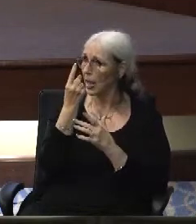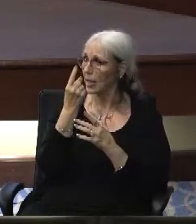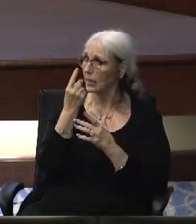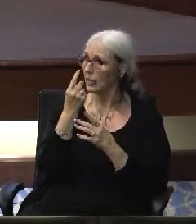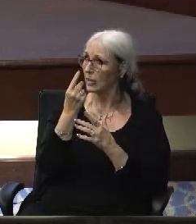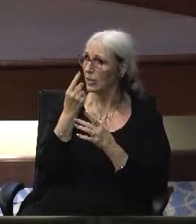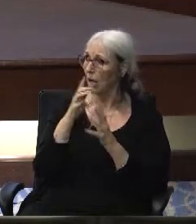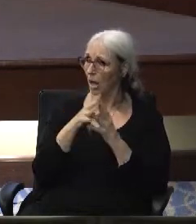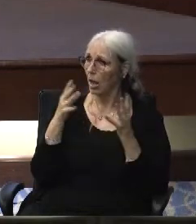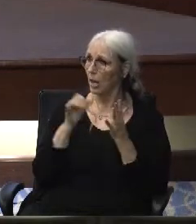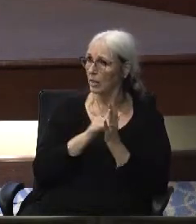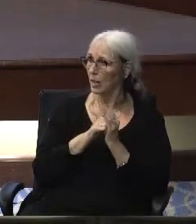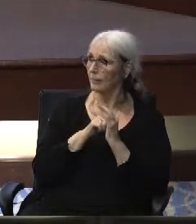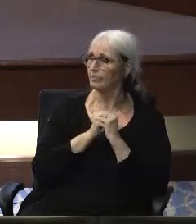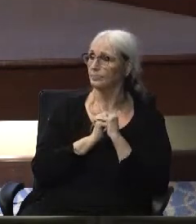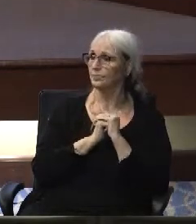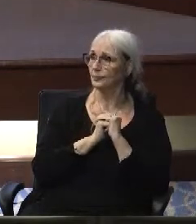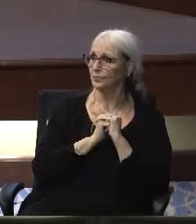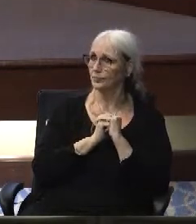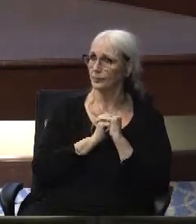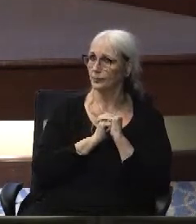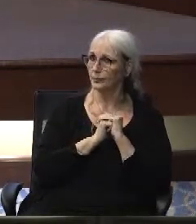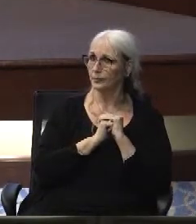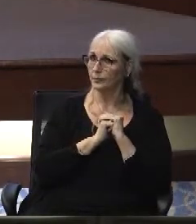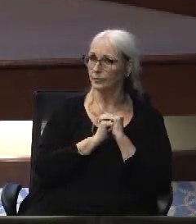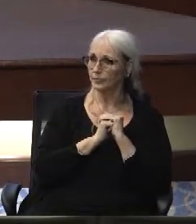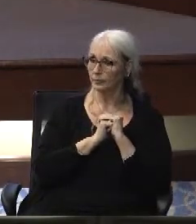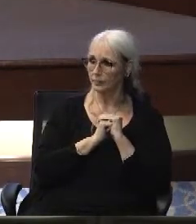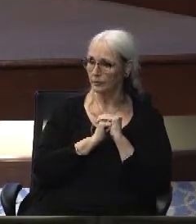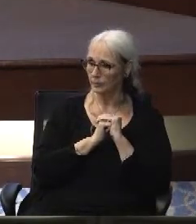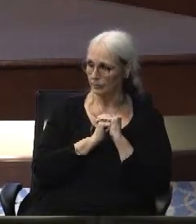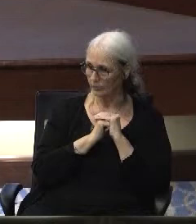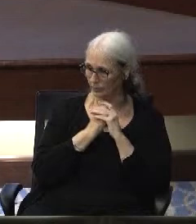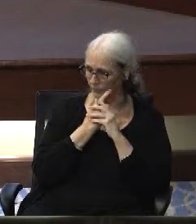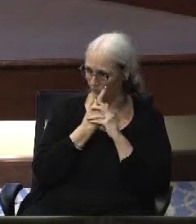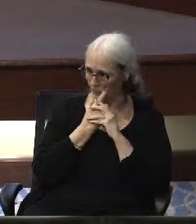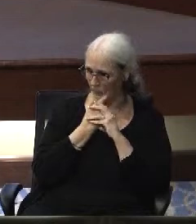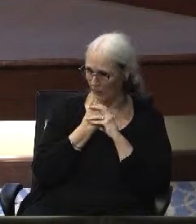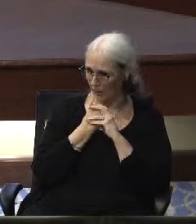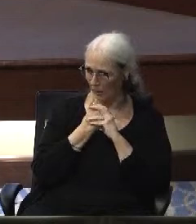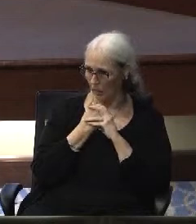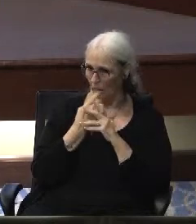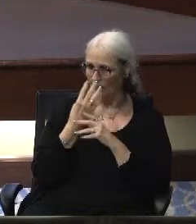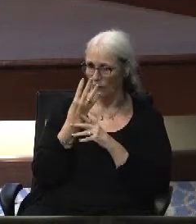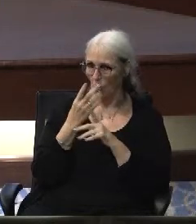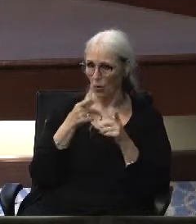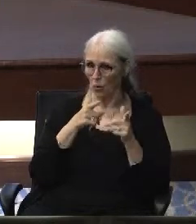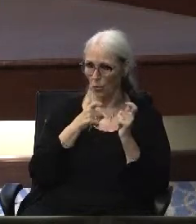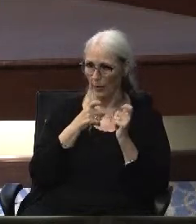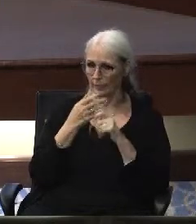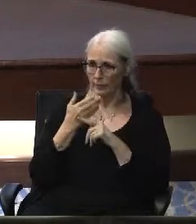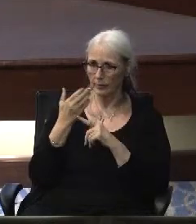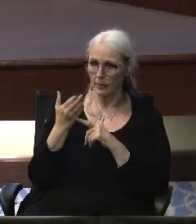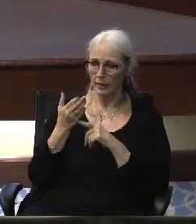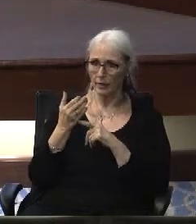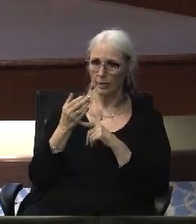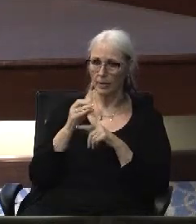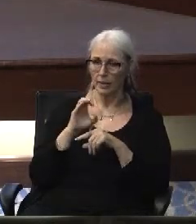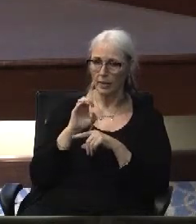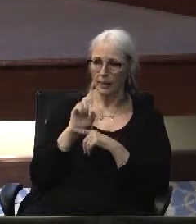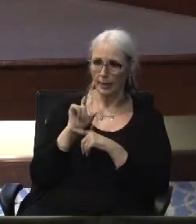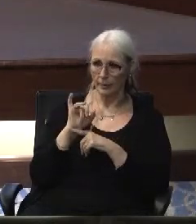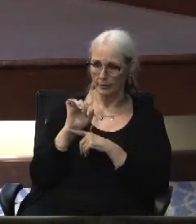understood loud and clear. Thank you. I'll just 4 quick points. Yeah, I think this council feels